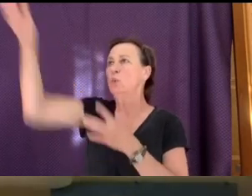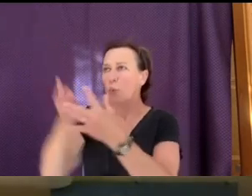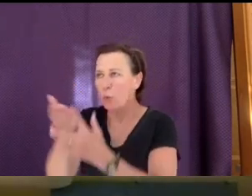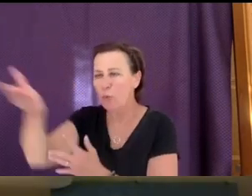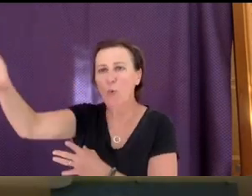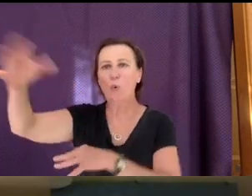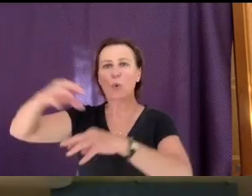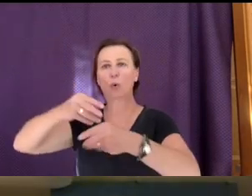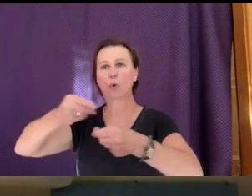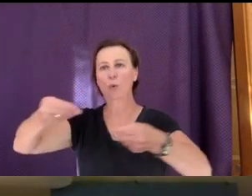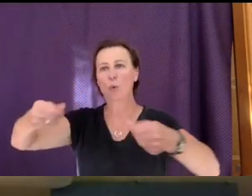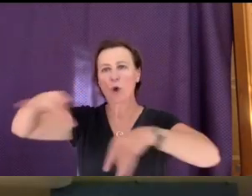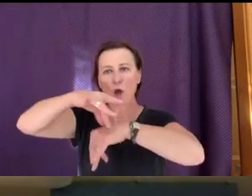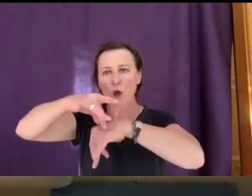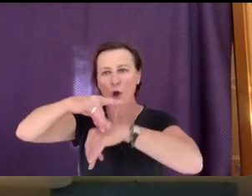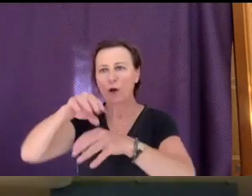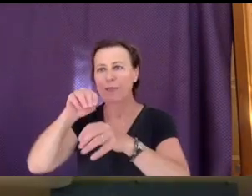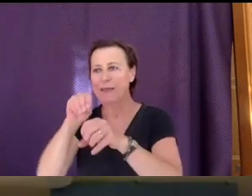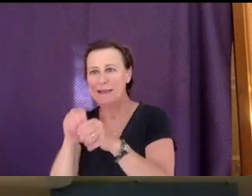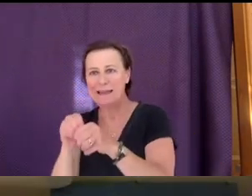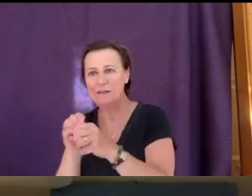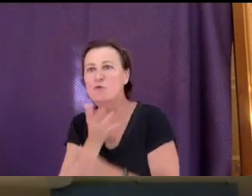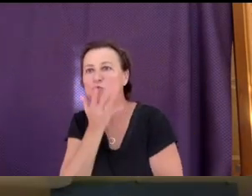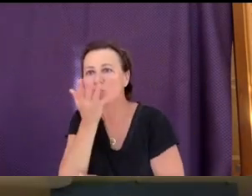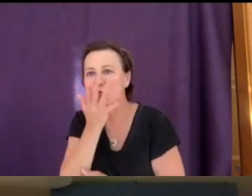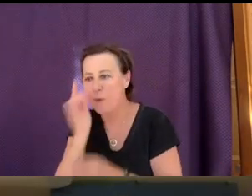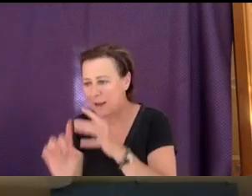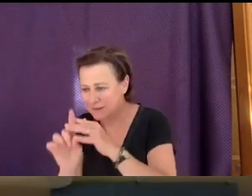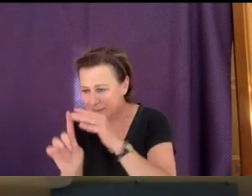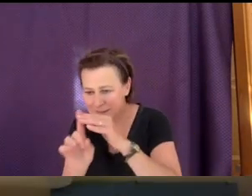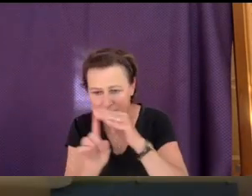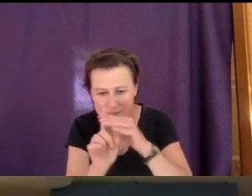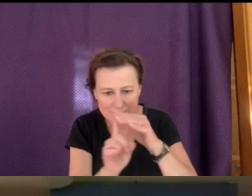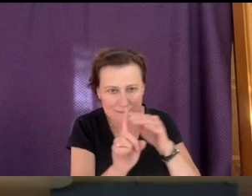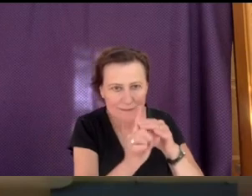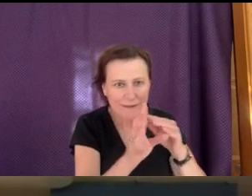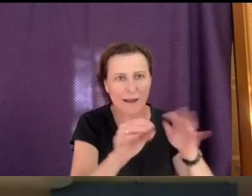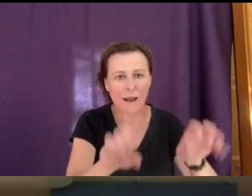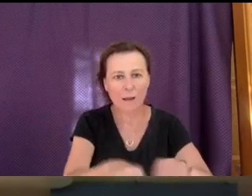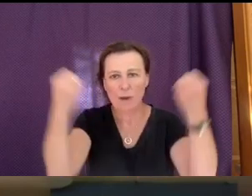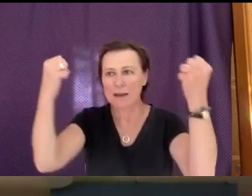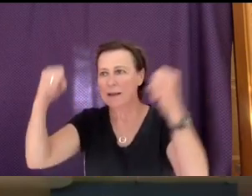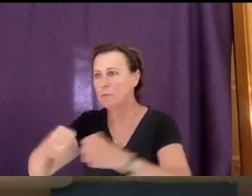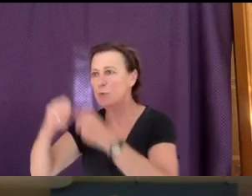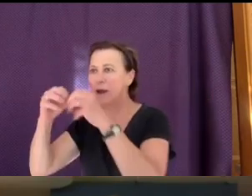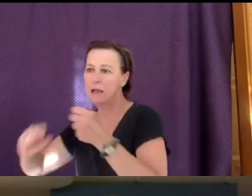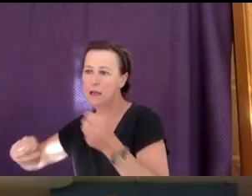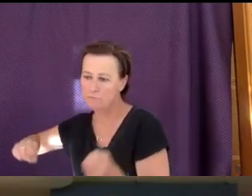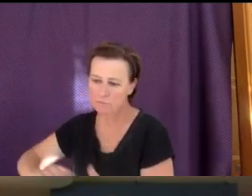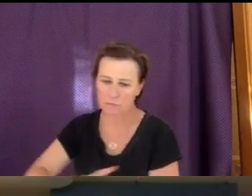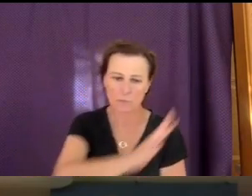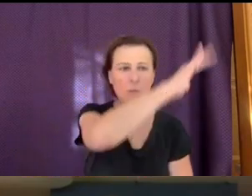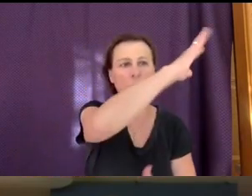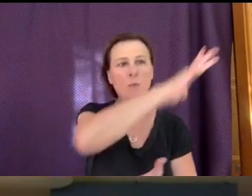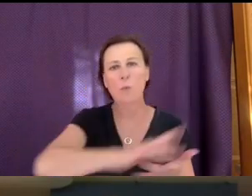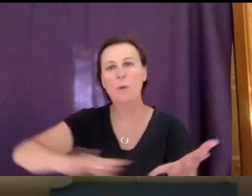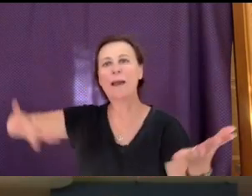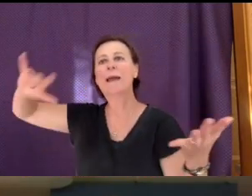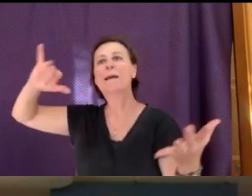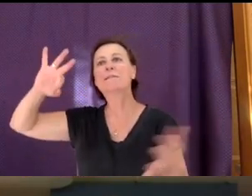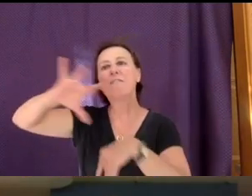in numberless blades of grass and breaks into tumultuous waves of leaves and